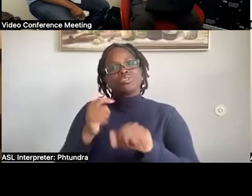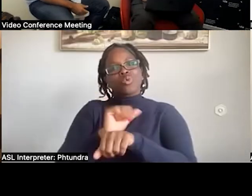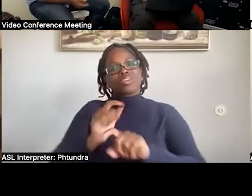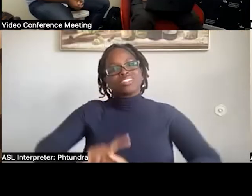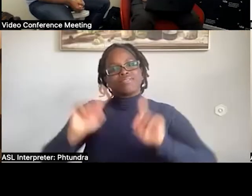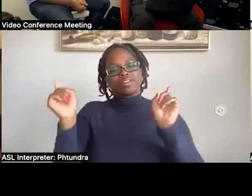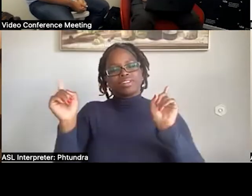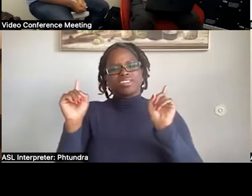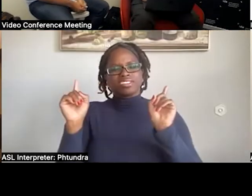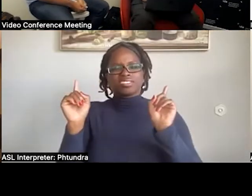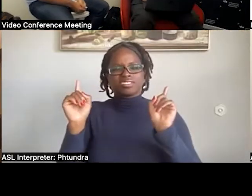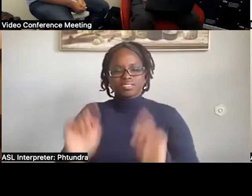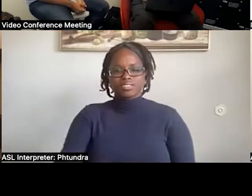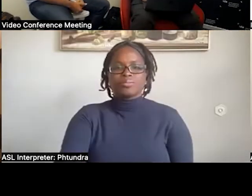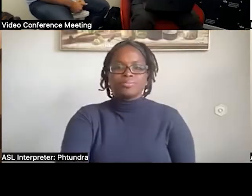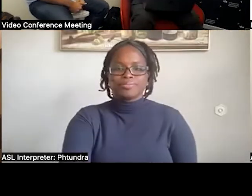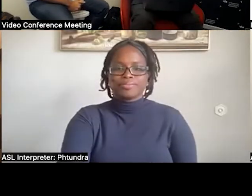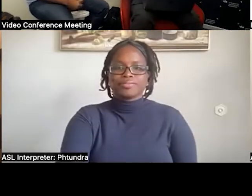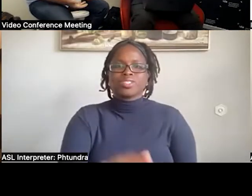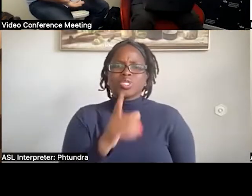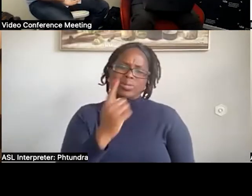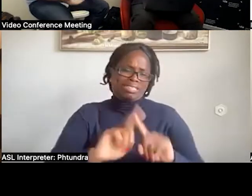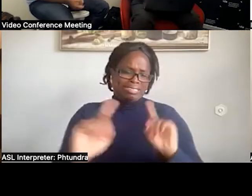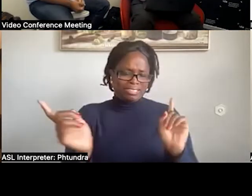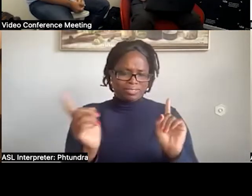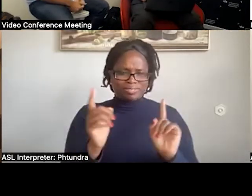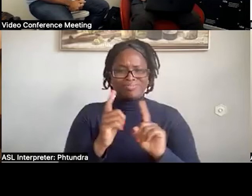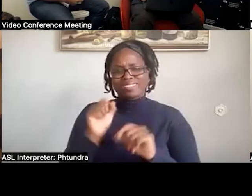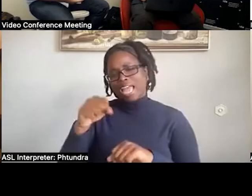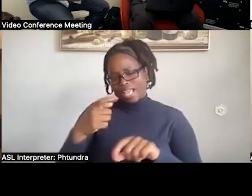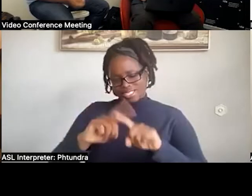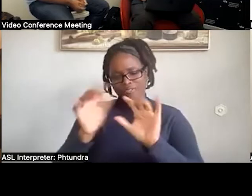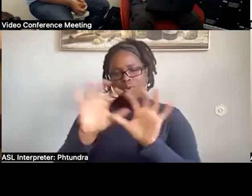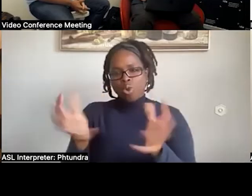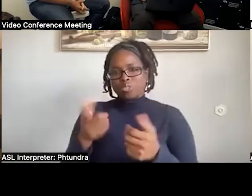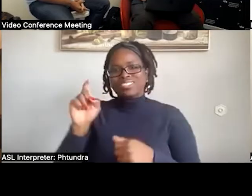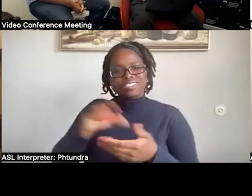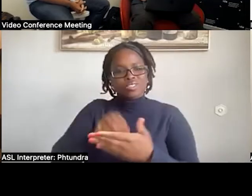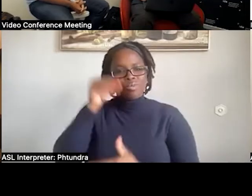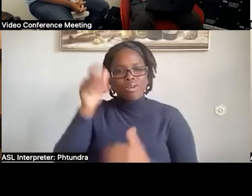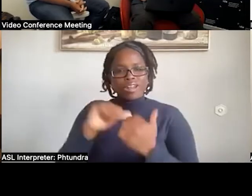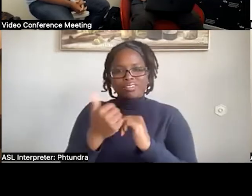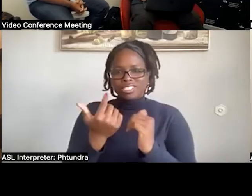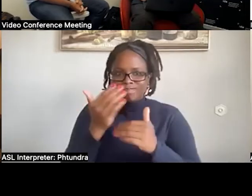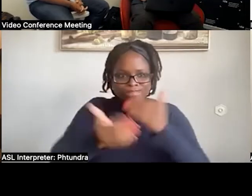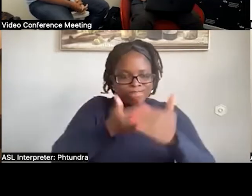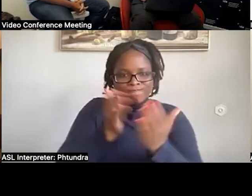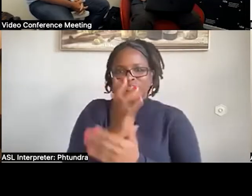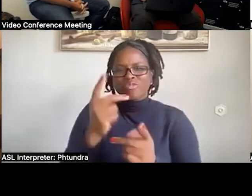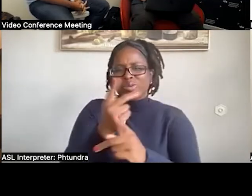It's really different. It's a different world, really. Yeah, he needs to learn to work this way, for example. Right,